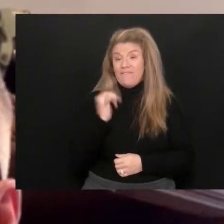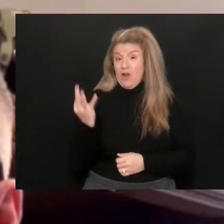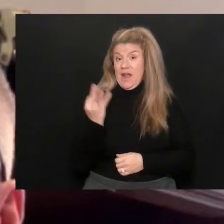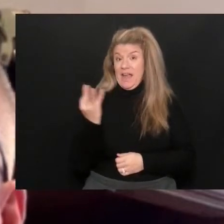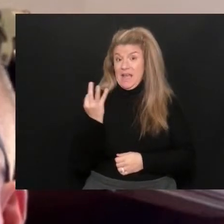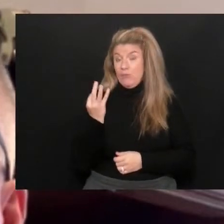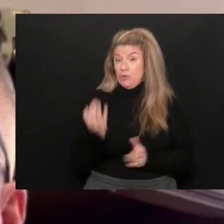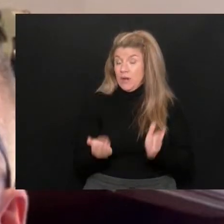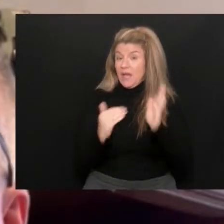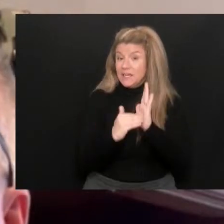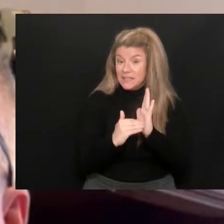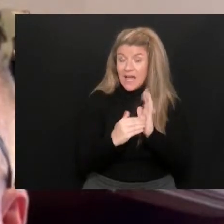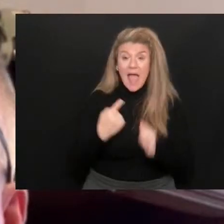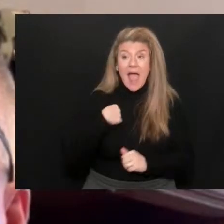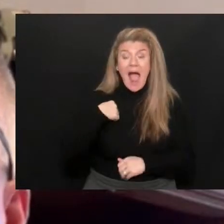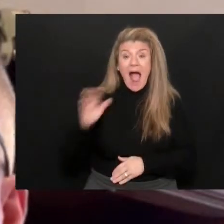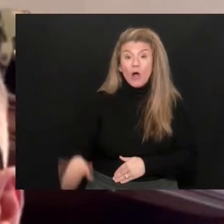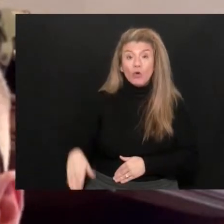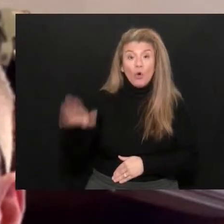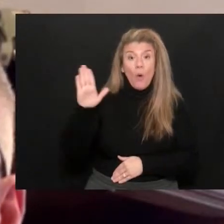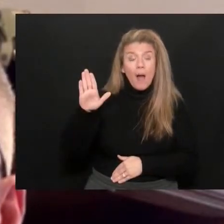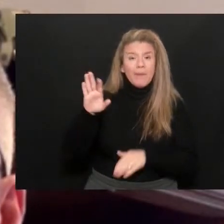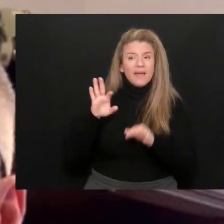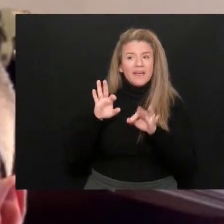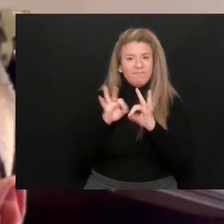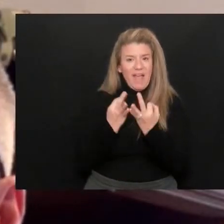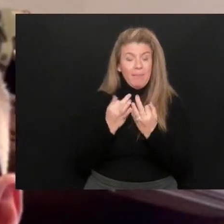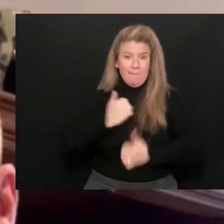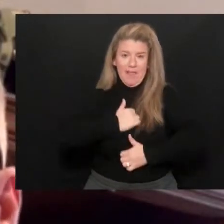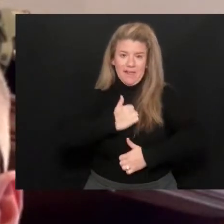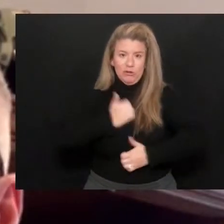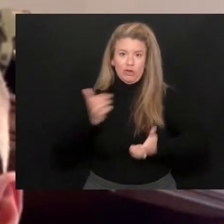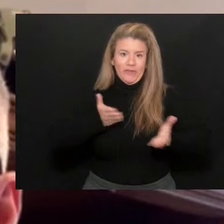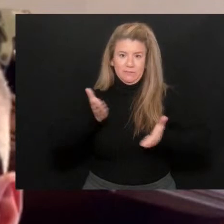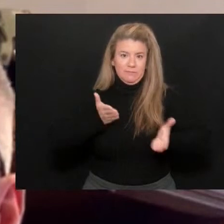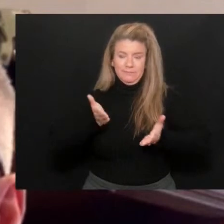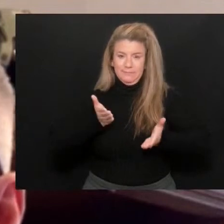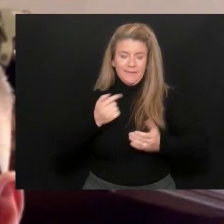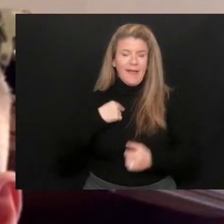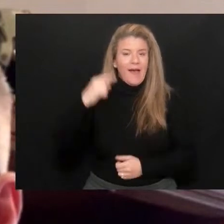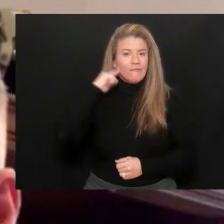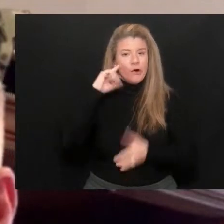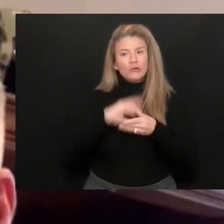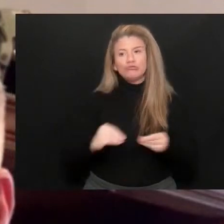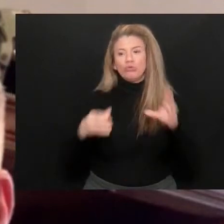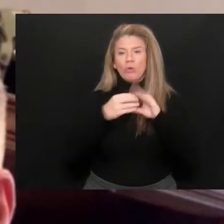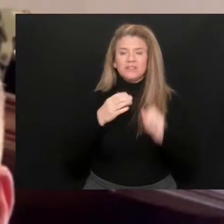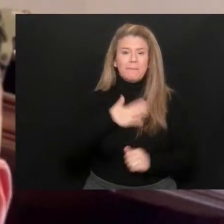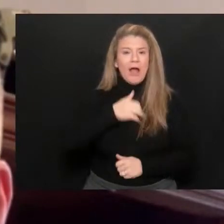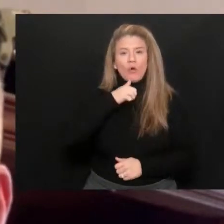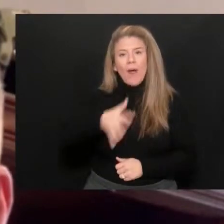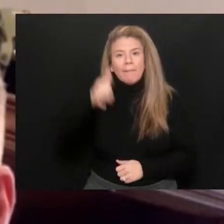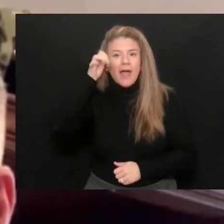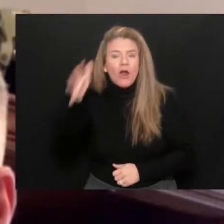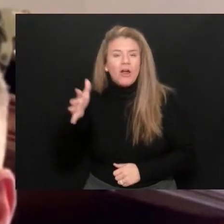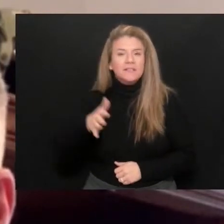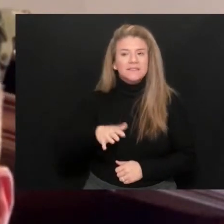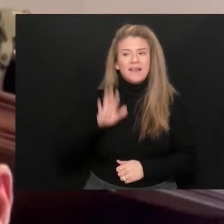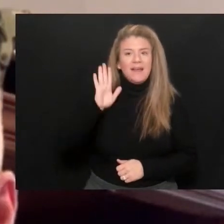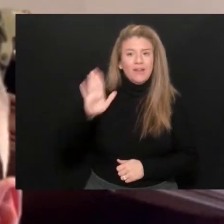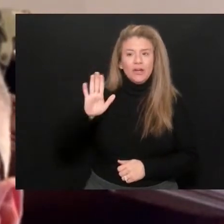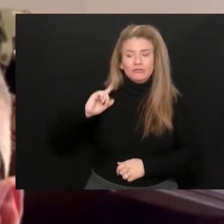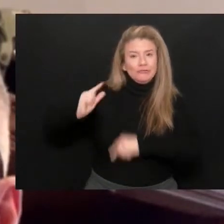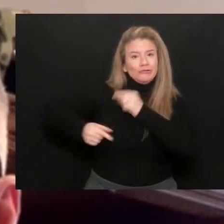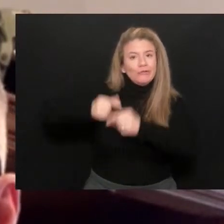Friday, I grew up in a family of military service. I heard the stories of my grandparents and that greatest